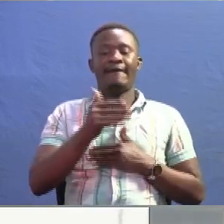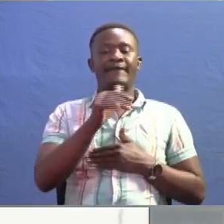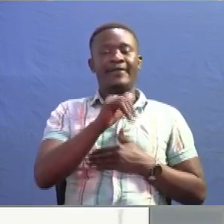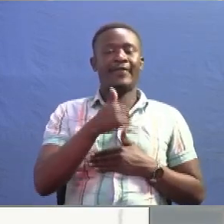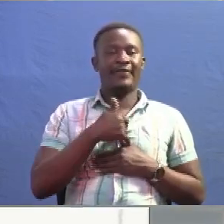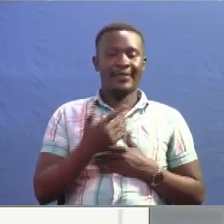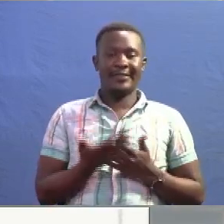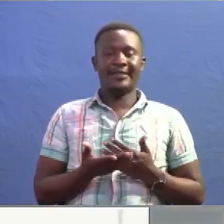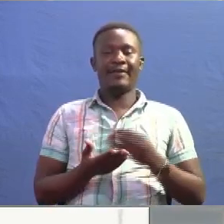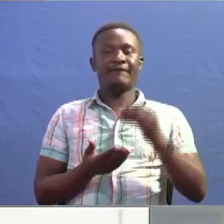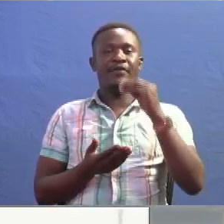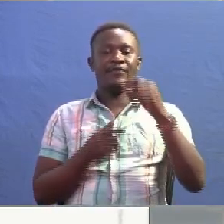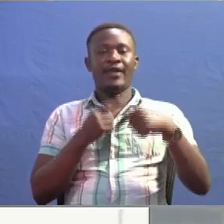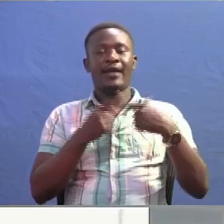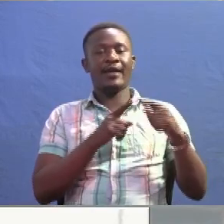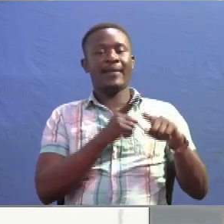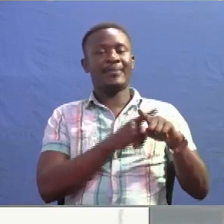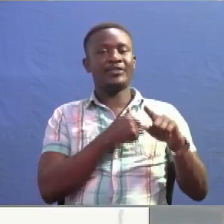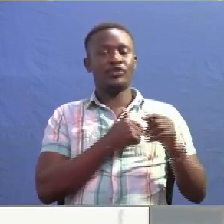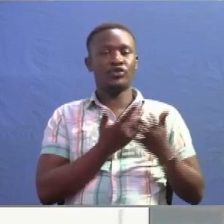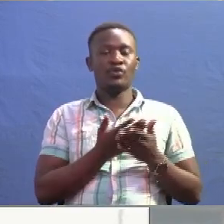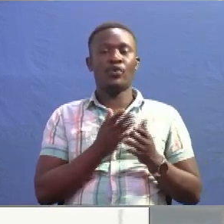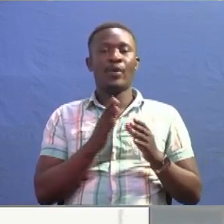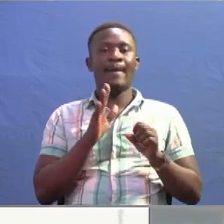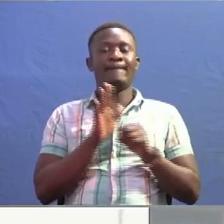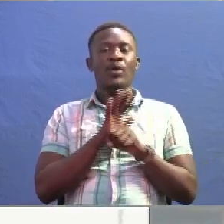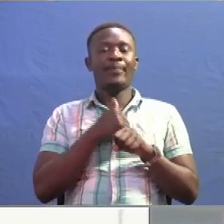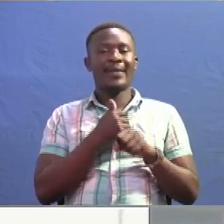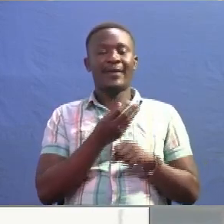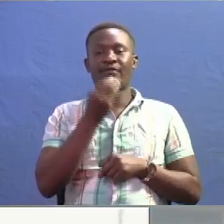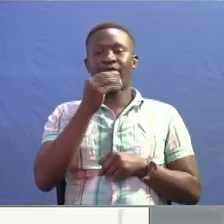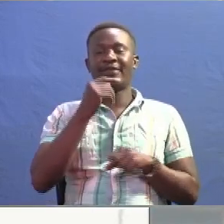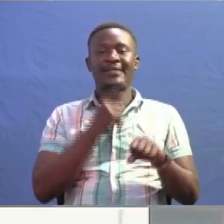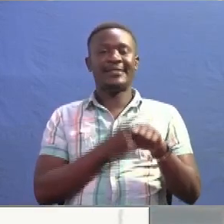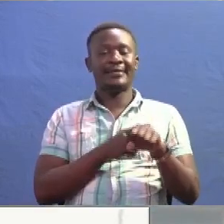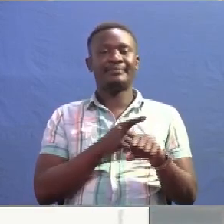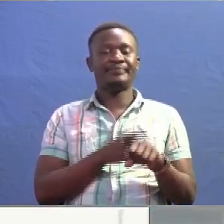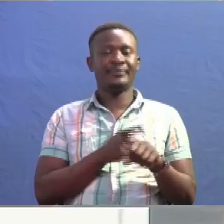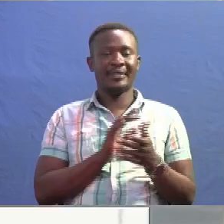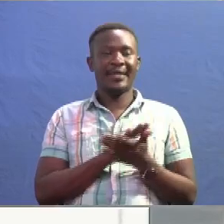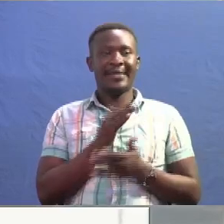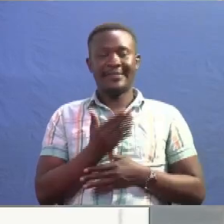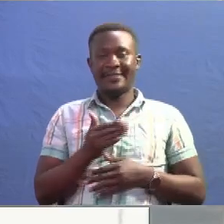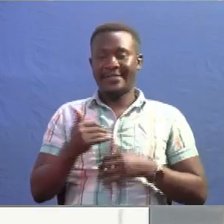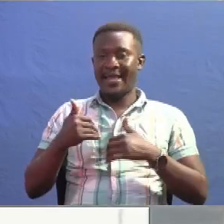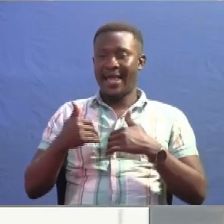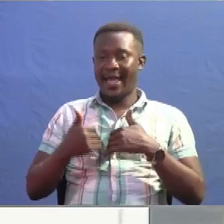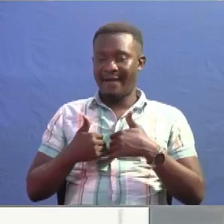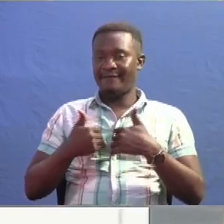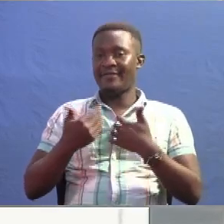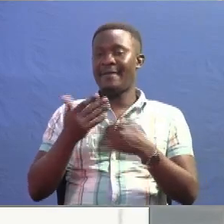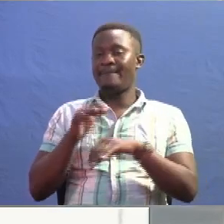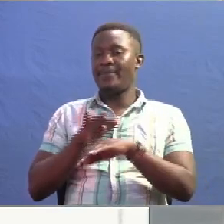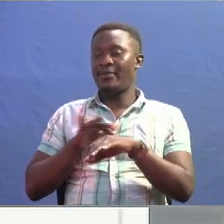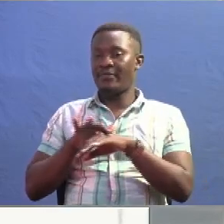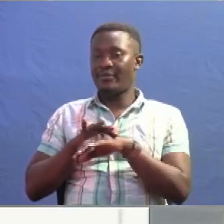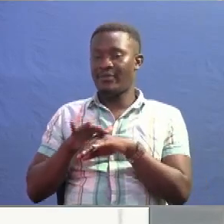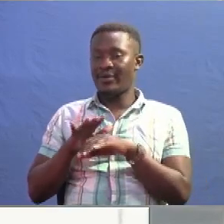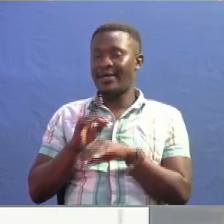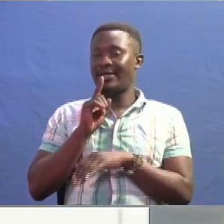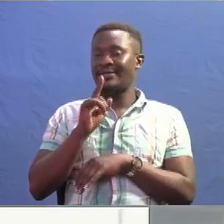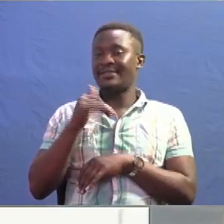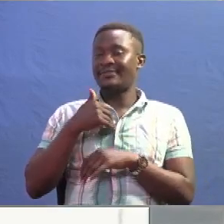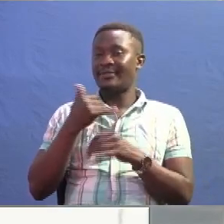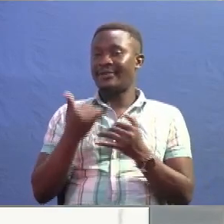the nutrition team comes on board to optimize nutrition at that point in time. A child who's not breastfed is at risk of infections, right? So they